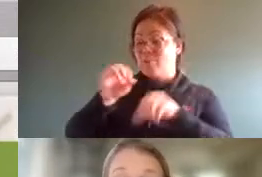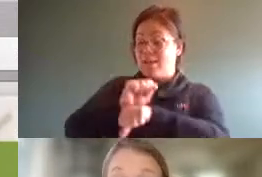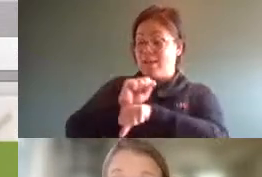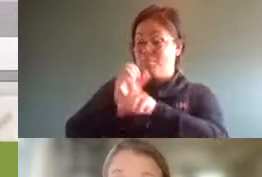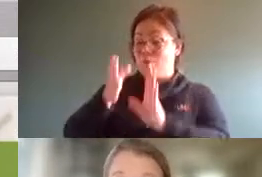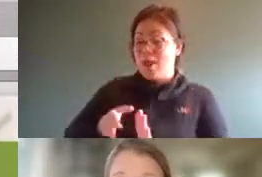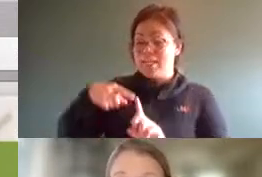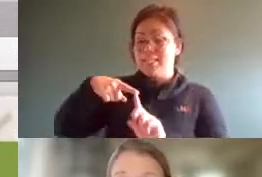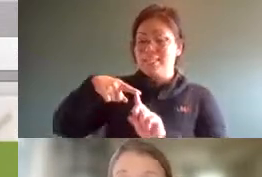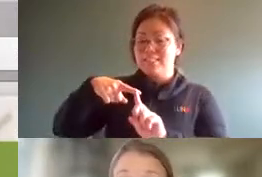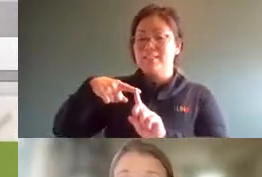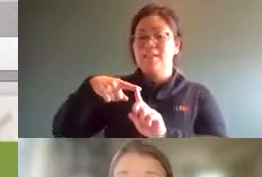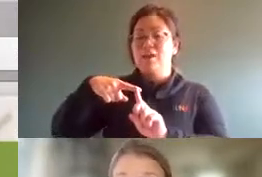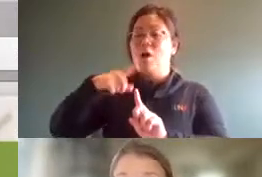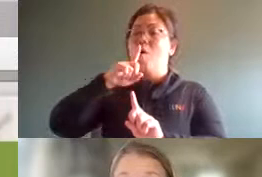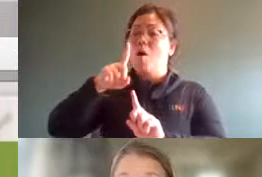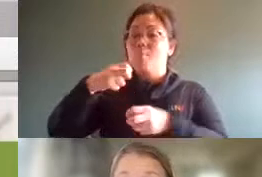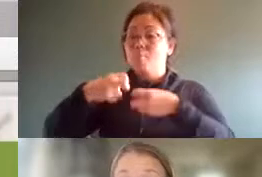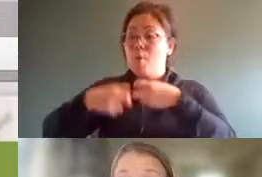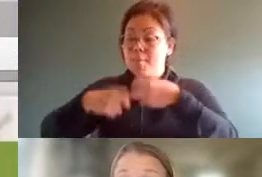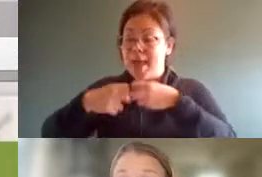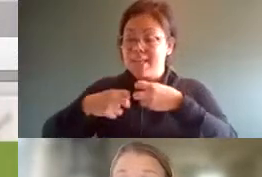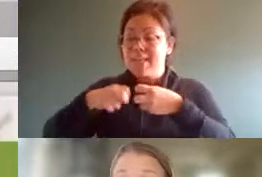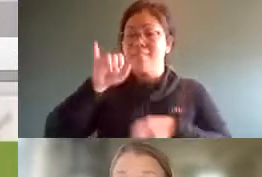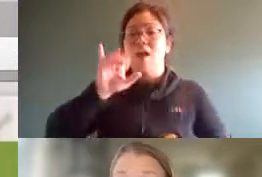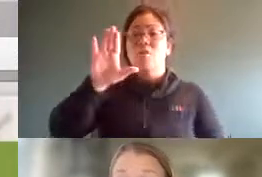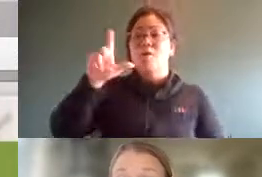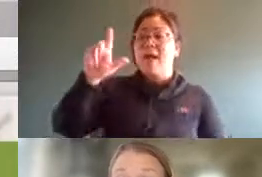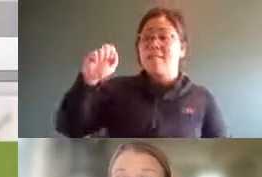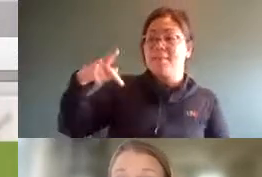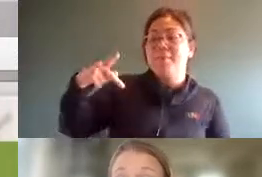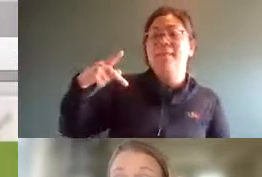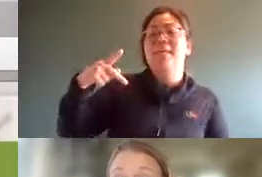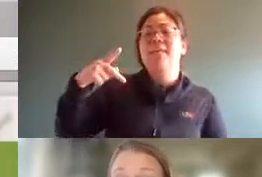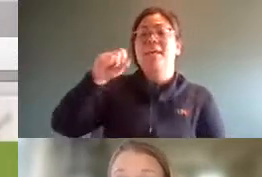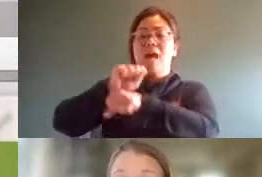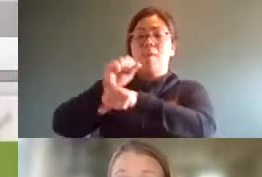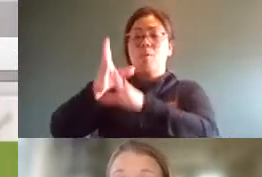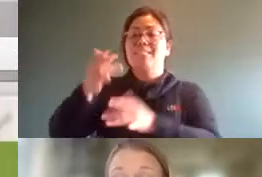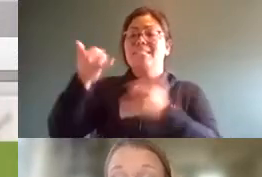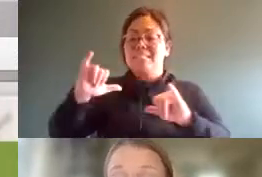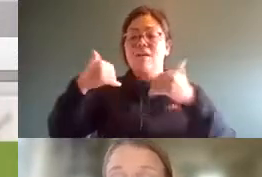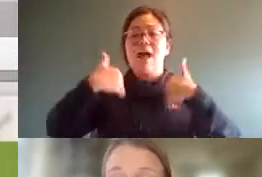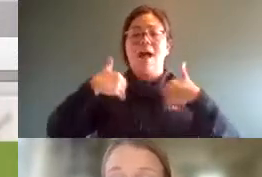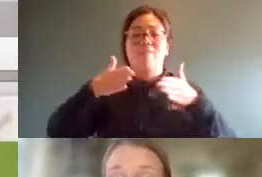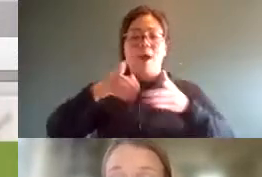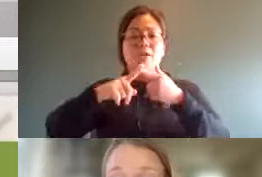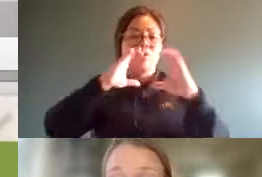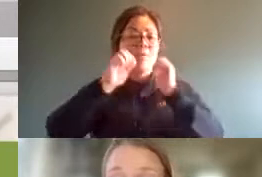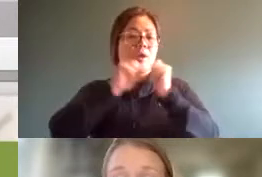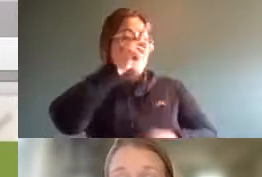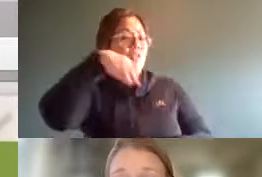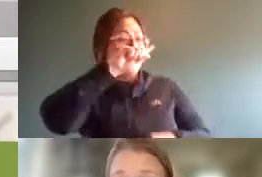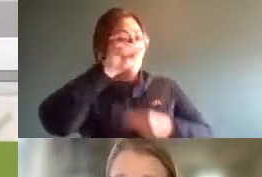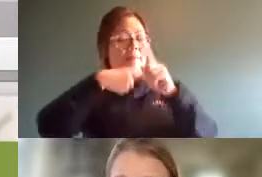are problematic, that your LEP employees still have a way to communicate with you about